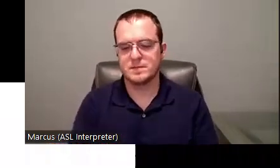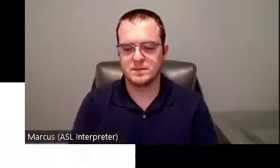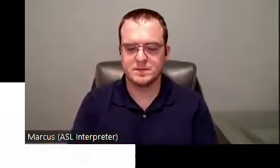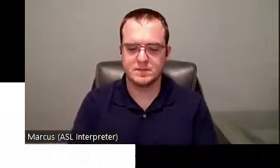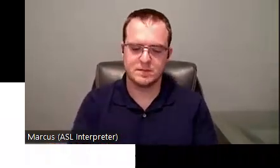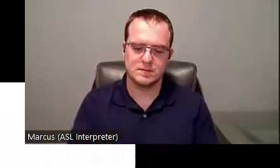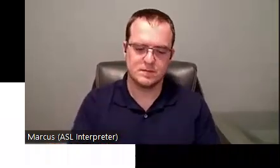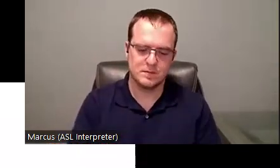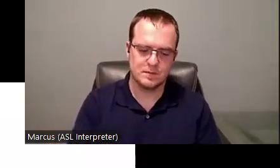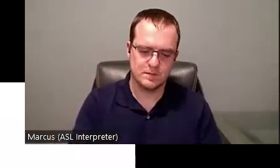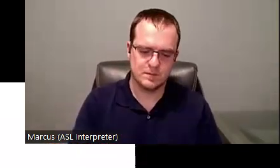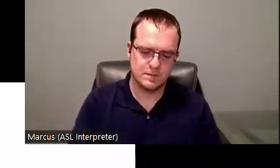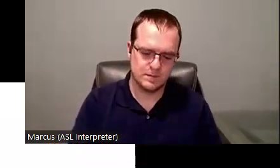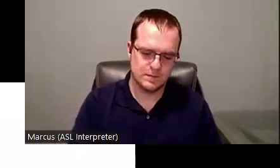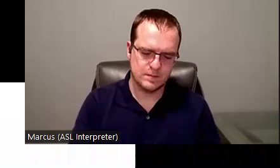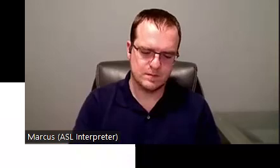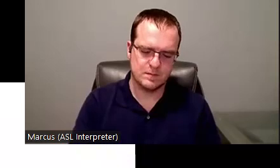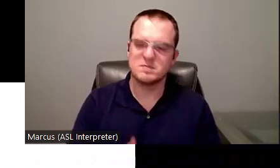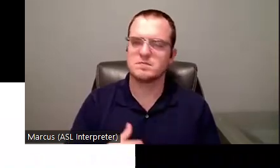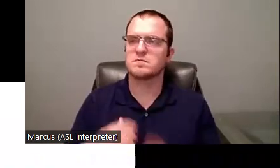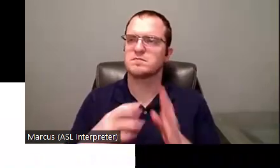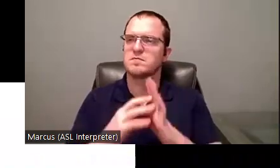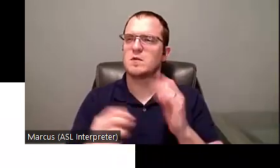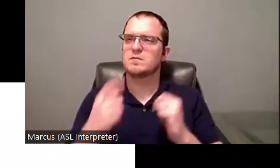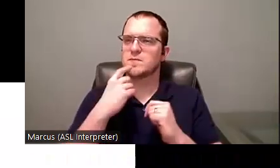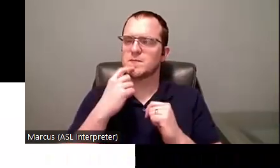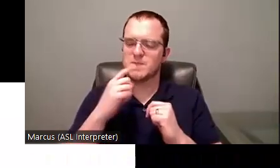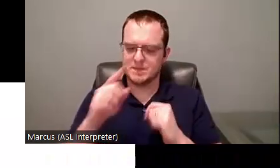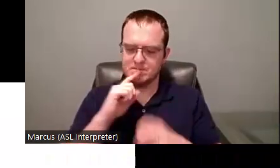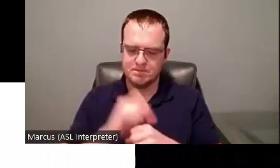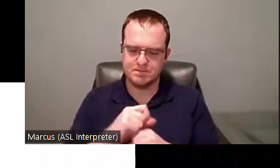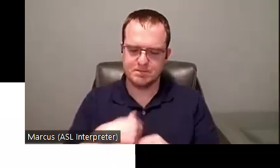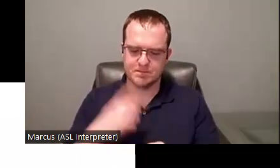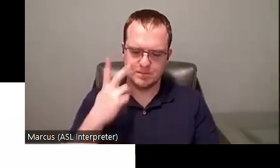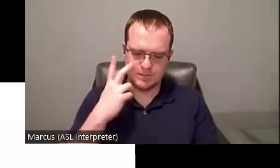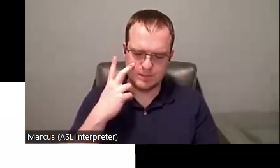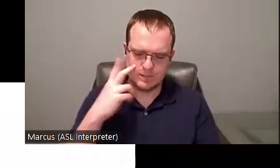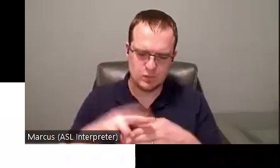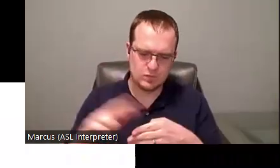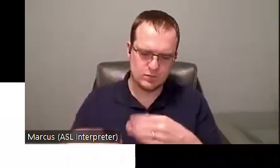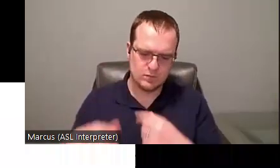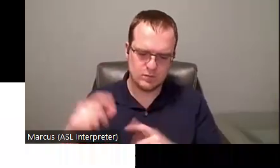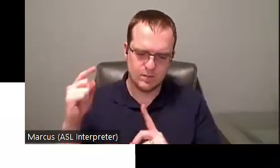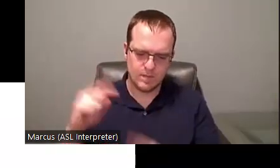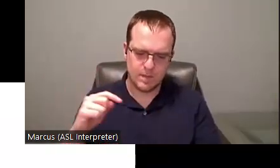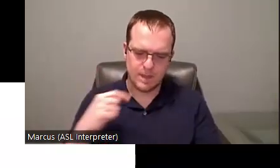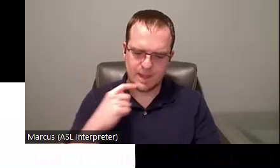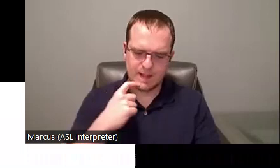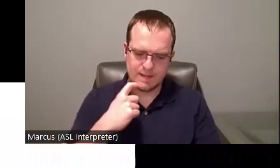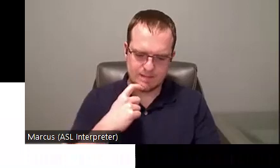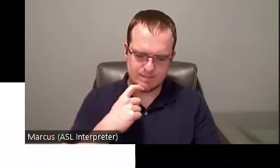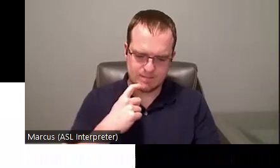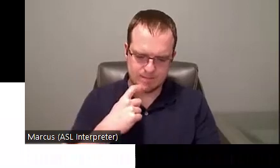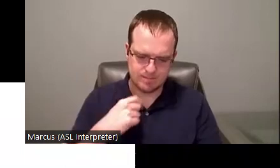I would echo the councilman's comments. It's impressive to see, especially given this is, the results from just a quarter. Yeah, I know we